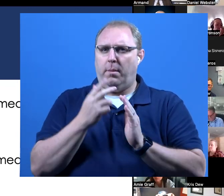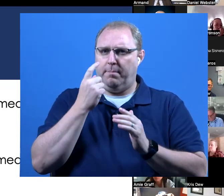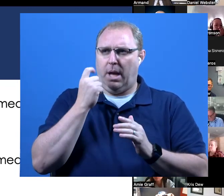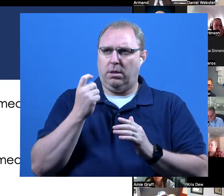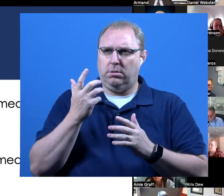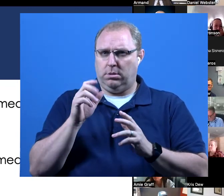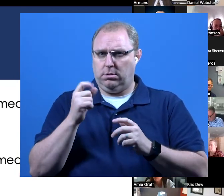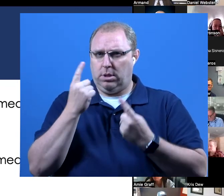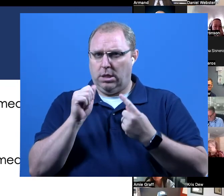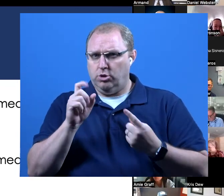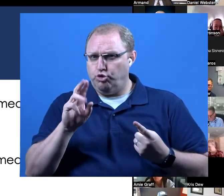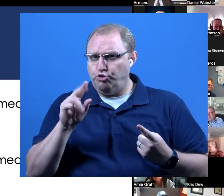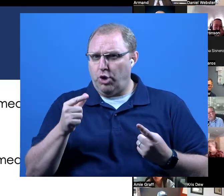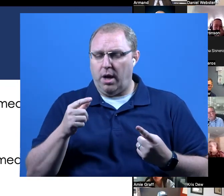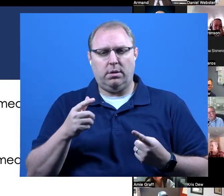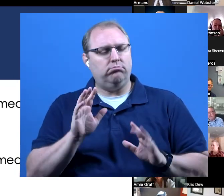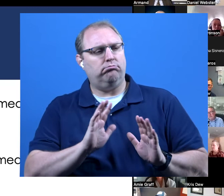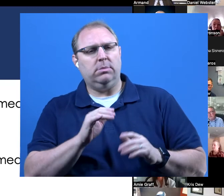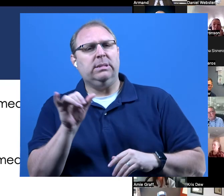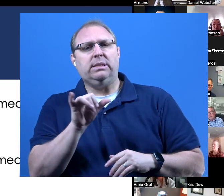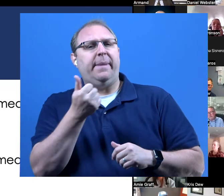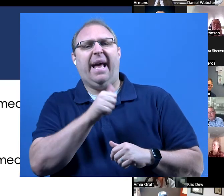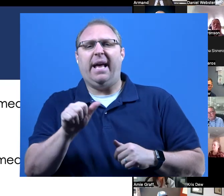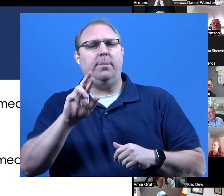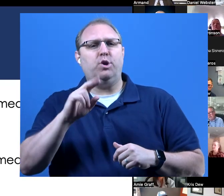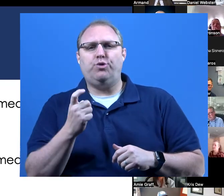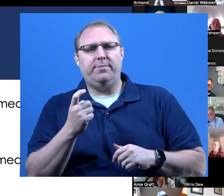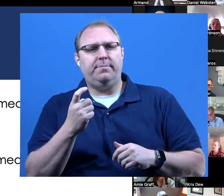the point of not being able to be working in a safe environment.